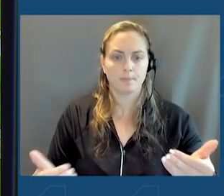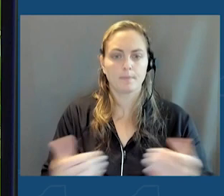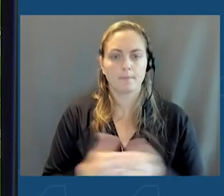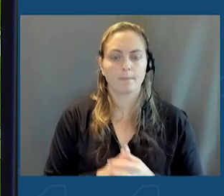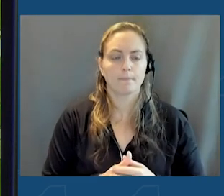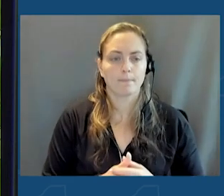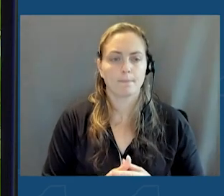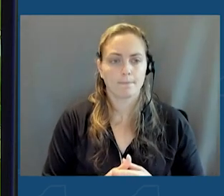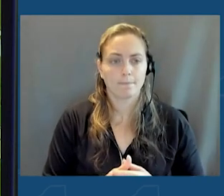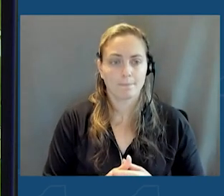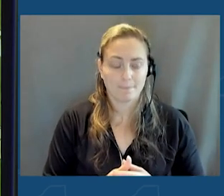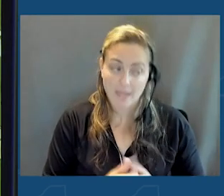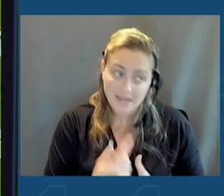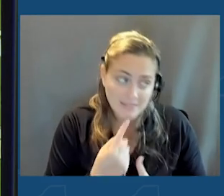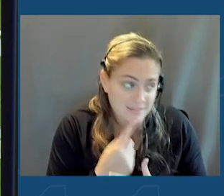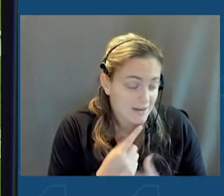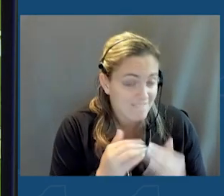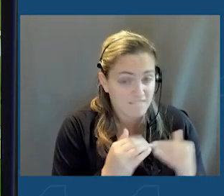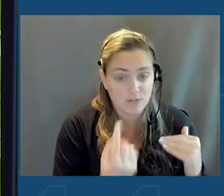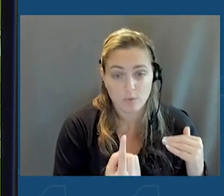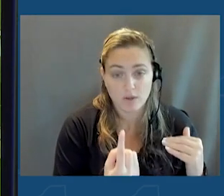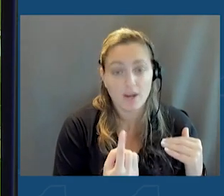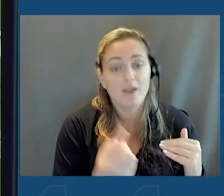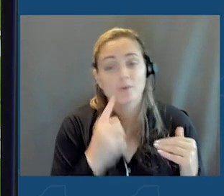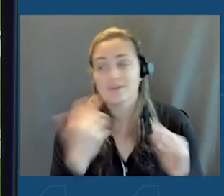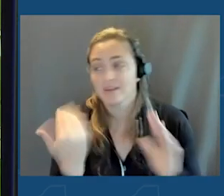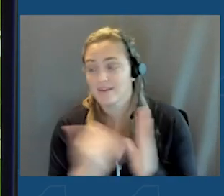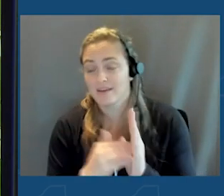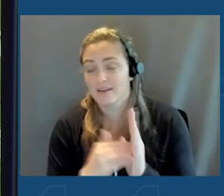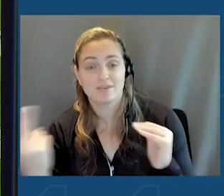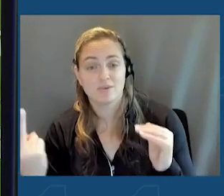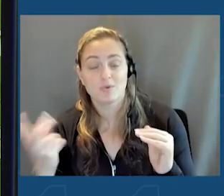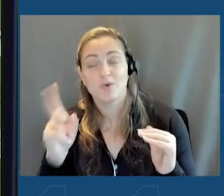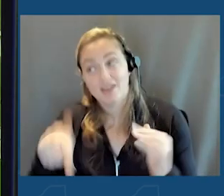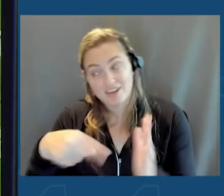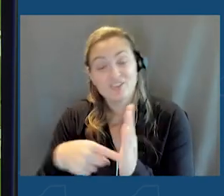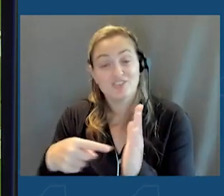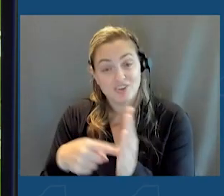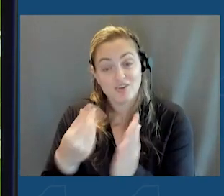this in phase 1, and I'm going to say this in phase 2. He deserves a raise. Yeah,